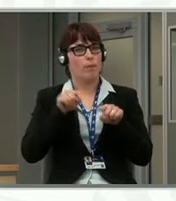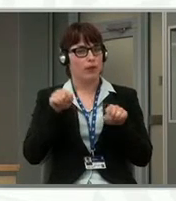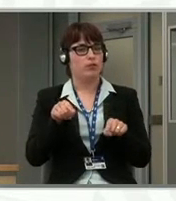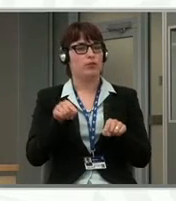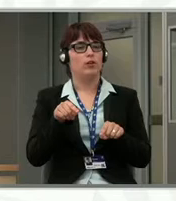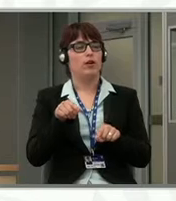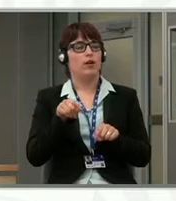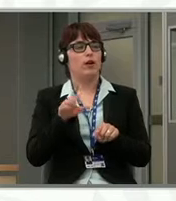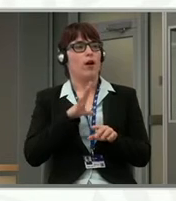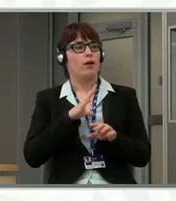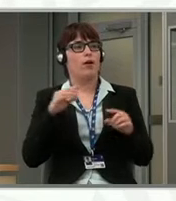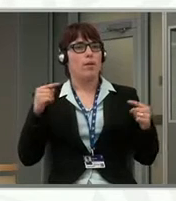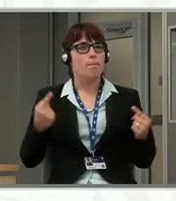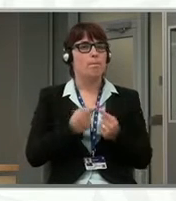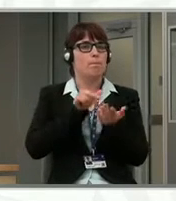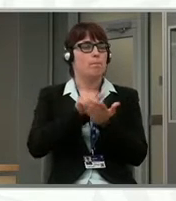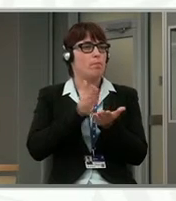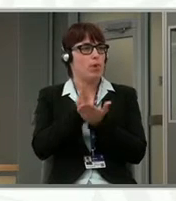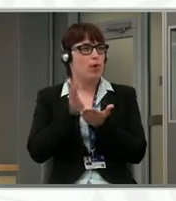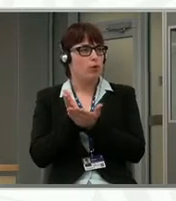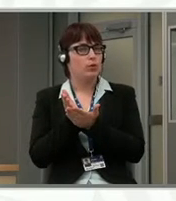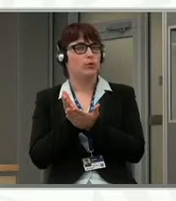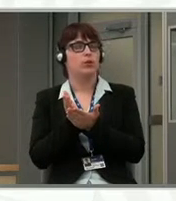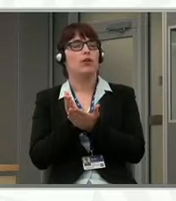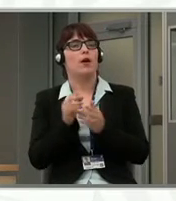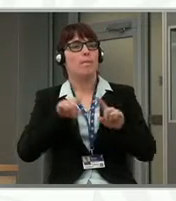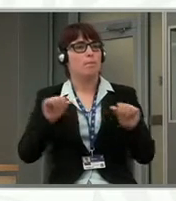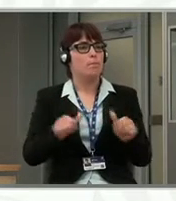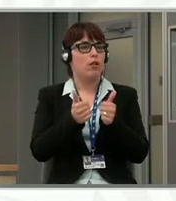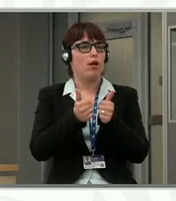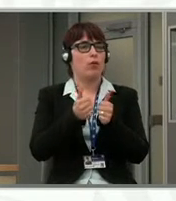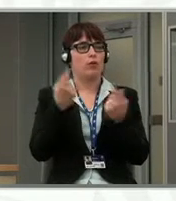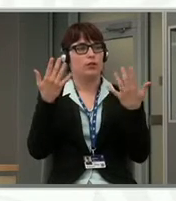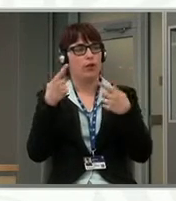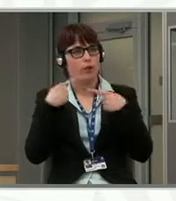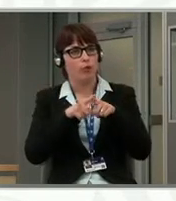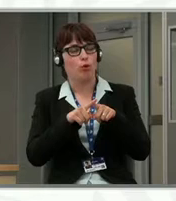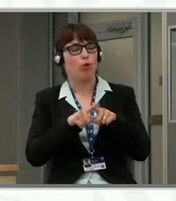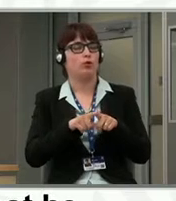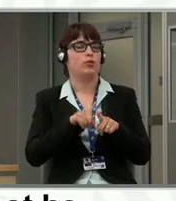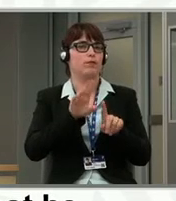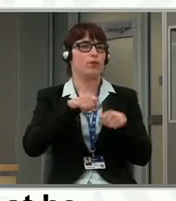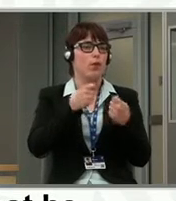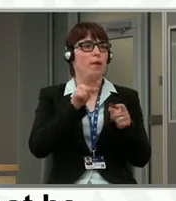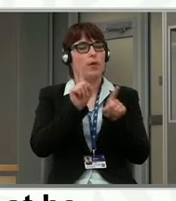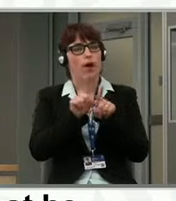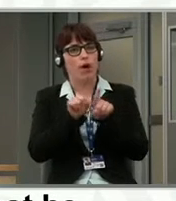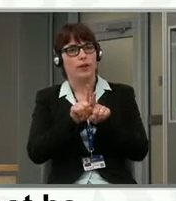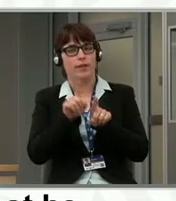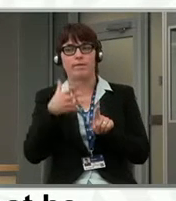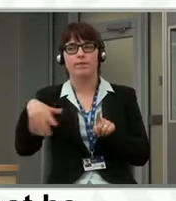provide the actual results. It cannot be considered separately from the rest of the